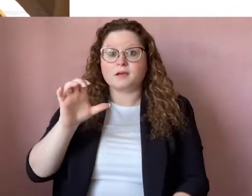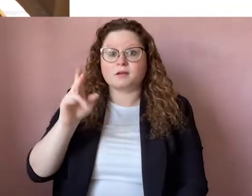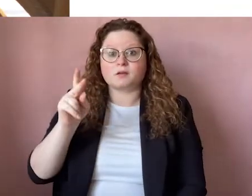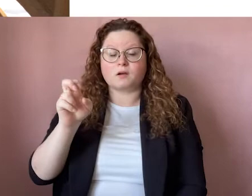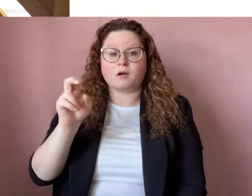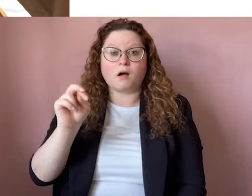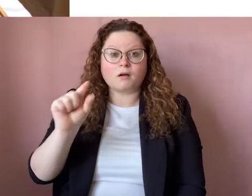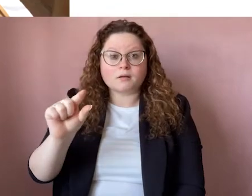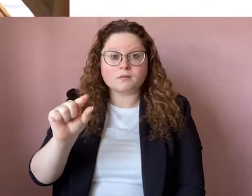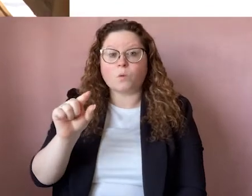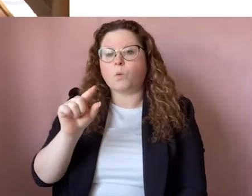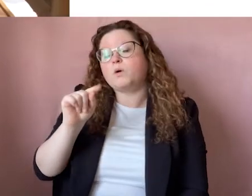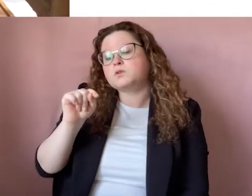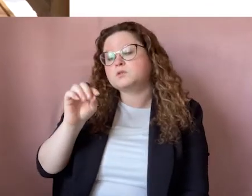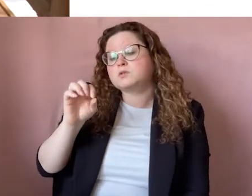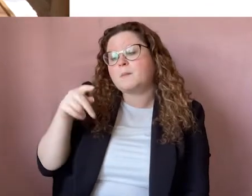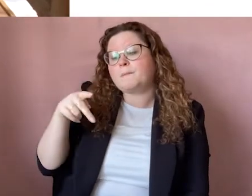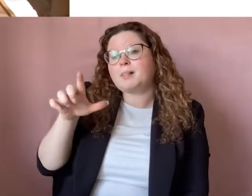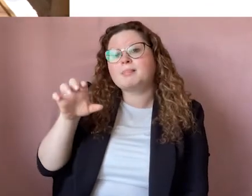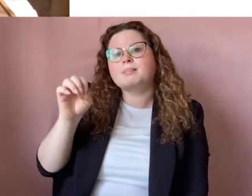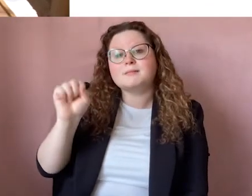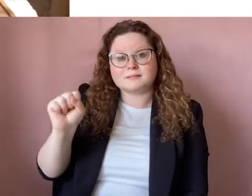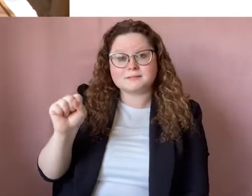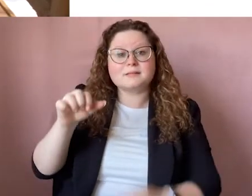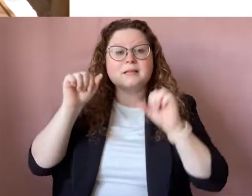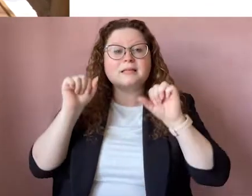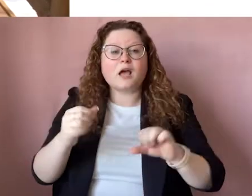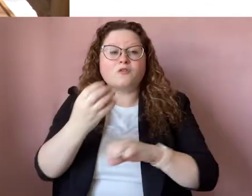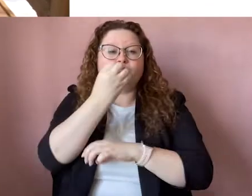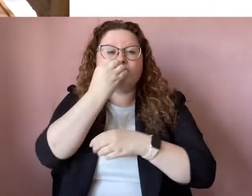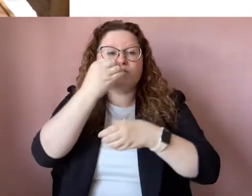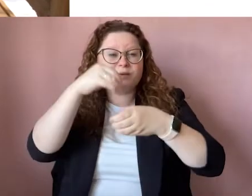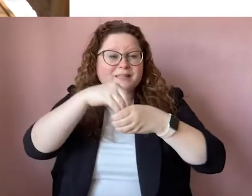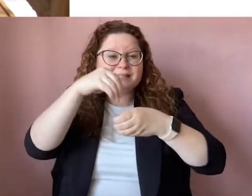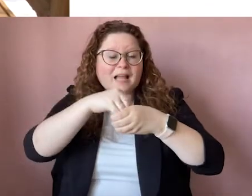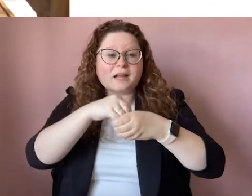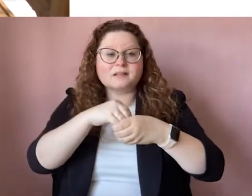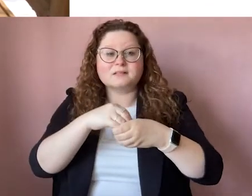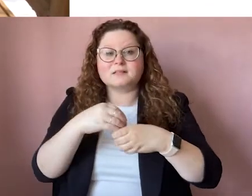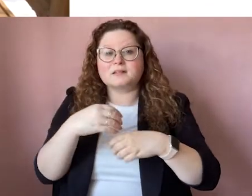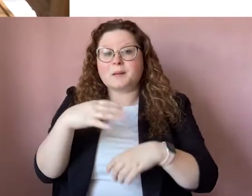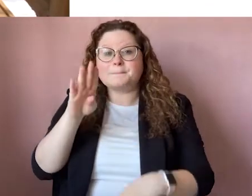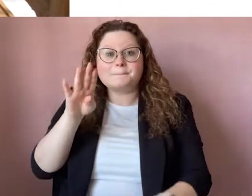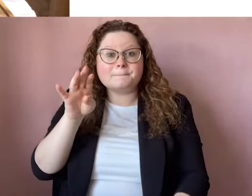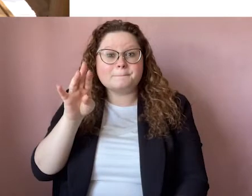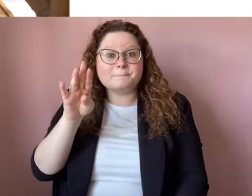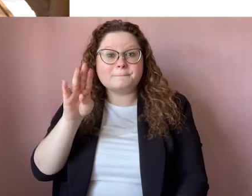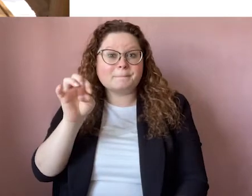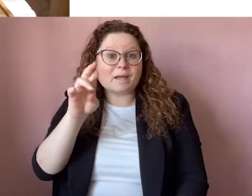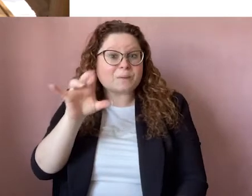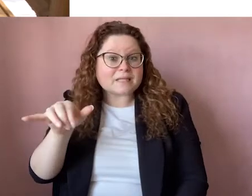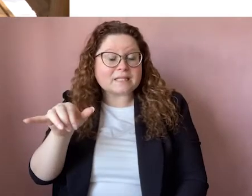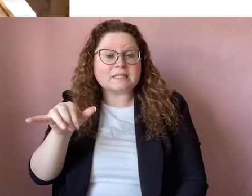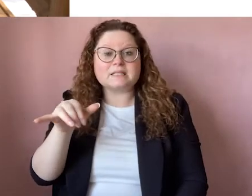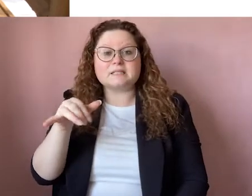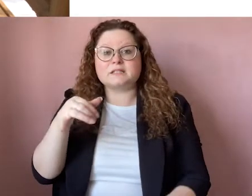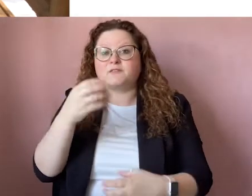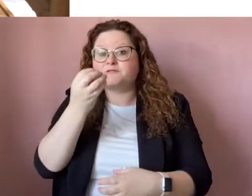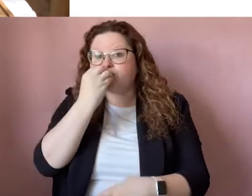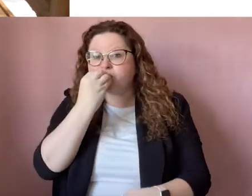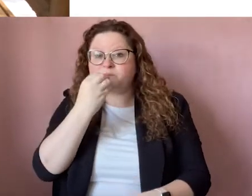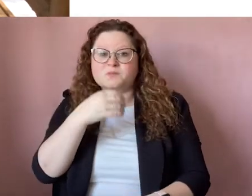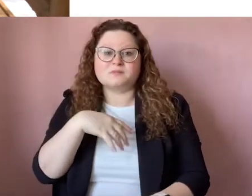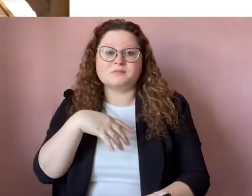delicious wet food, yogurt. You can pop berries in it and add their kibble to it. Stick these